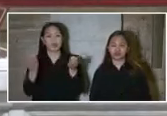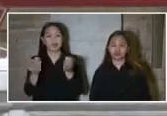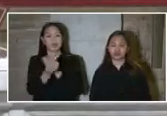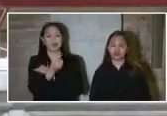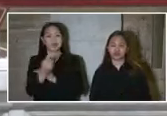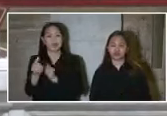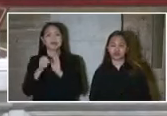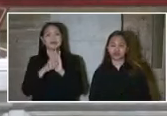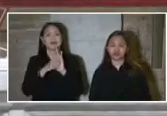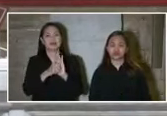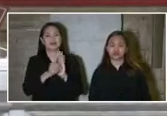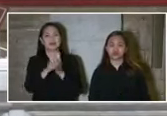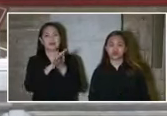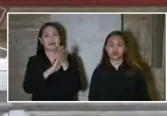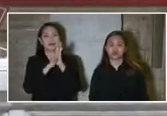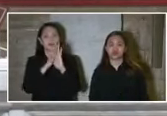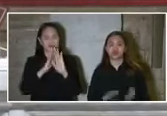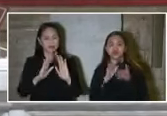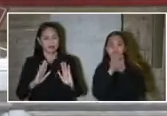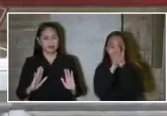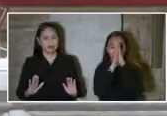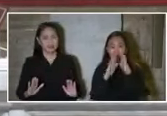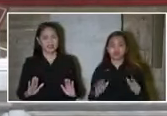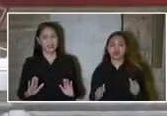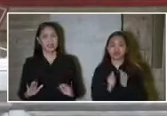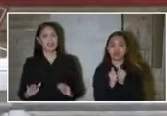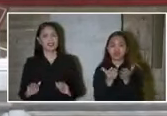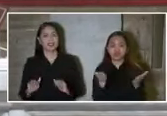the sign of peace.